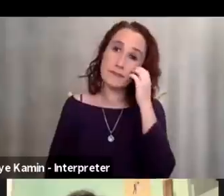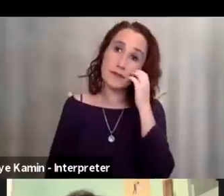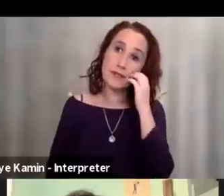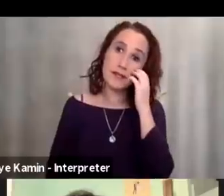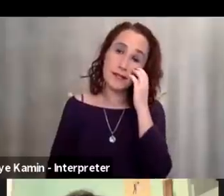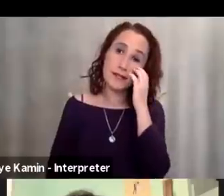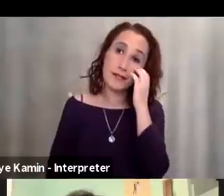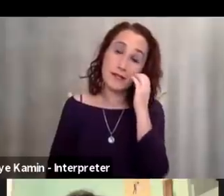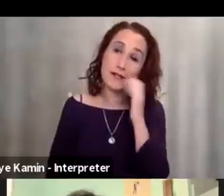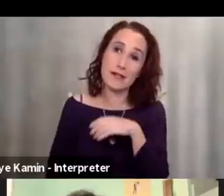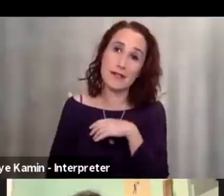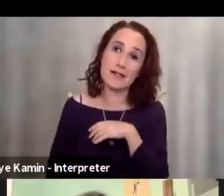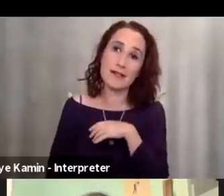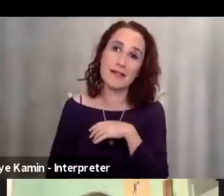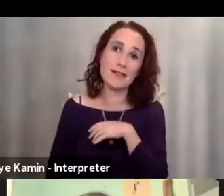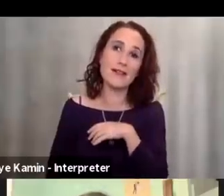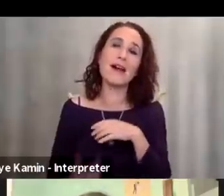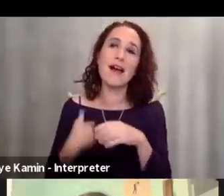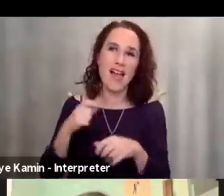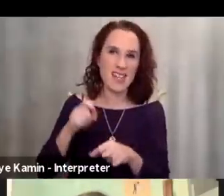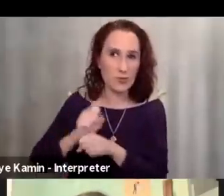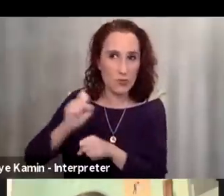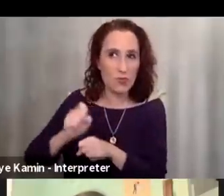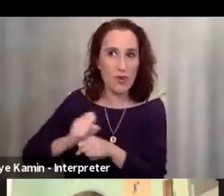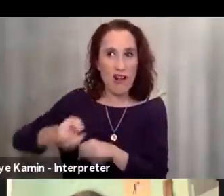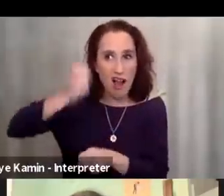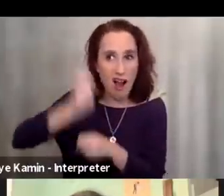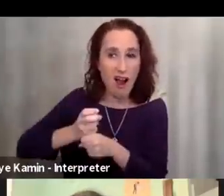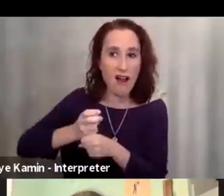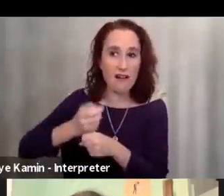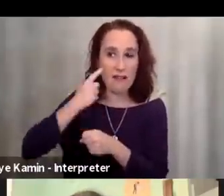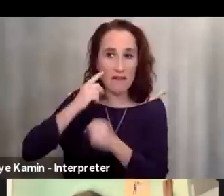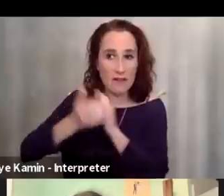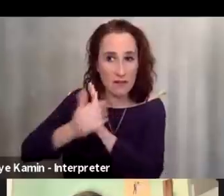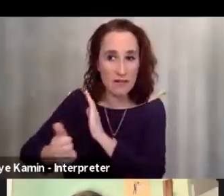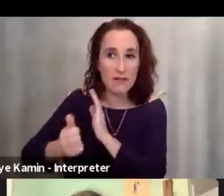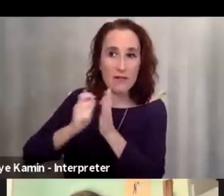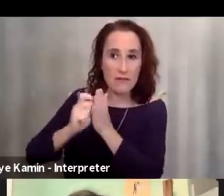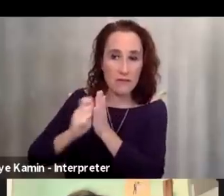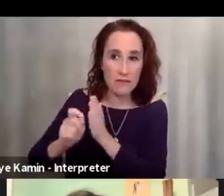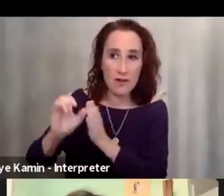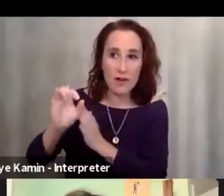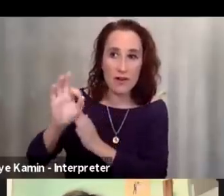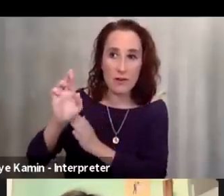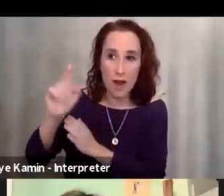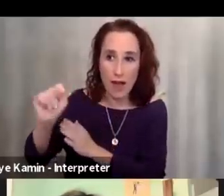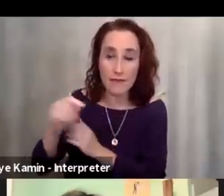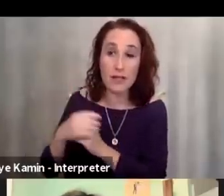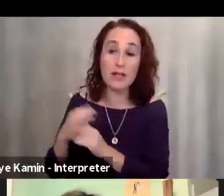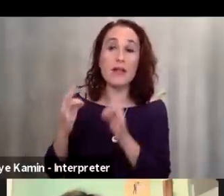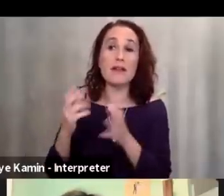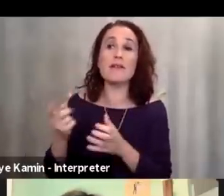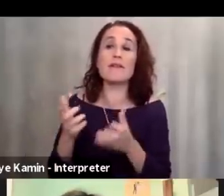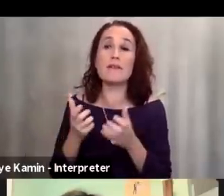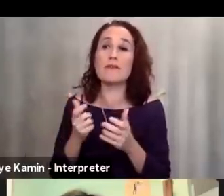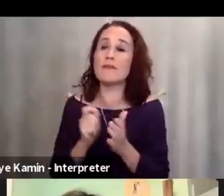to work unbelievably hard for many years on craft of writing. And so I say this to anyone wanting to write